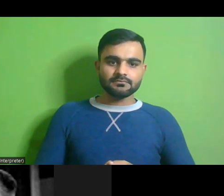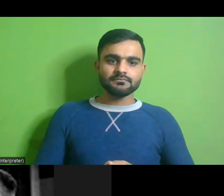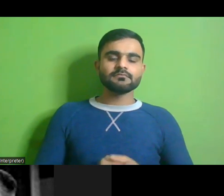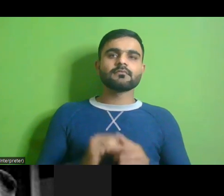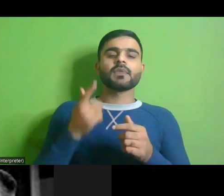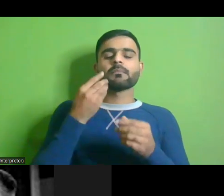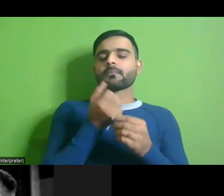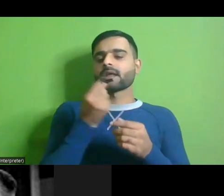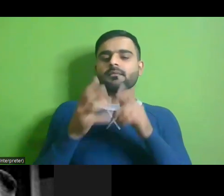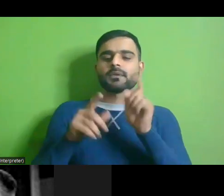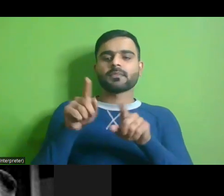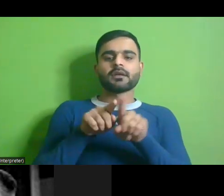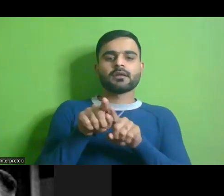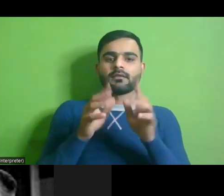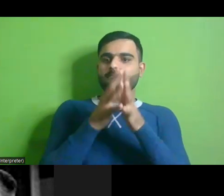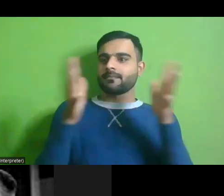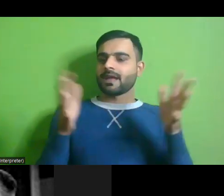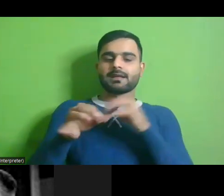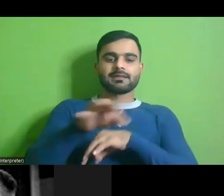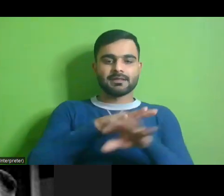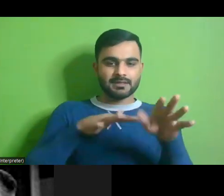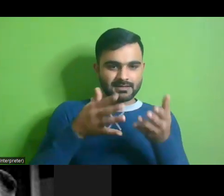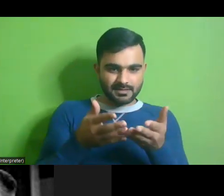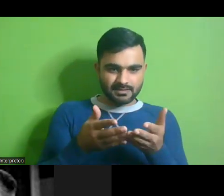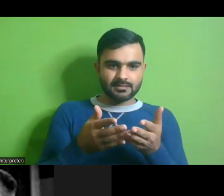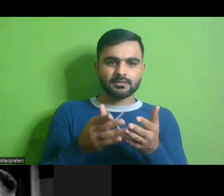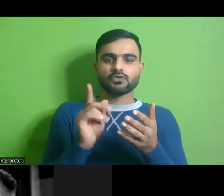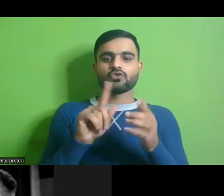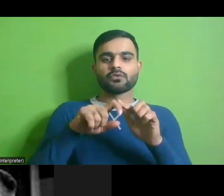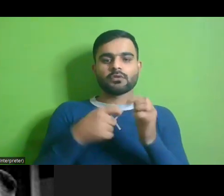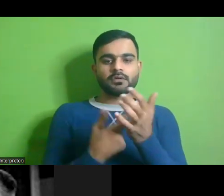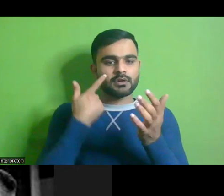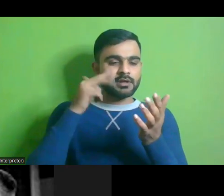examples of large cities in the Ukraine